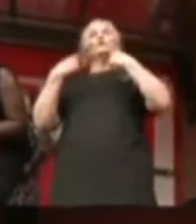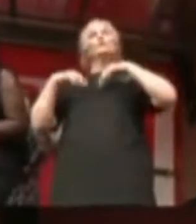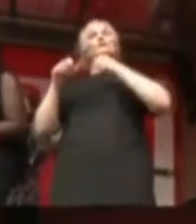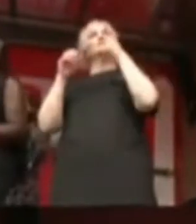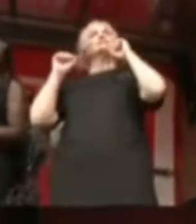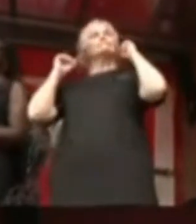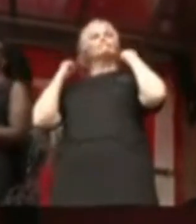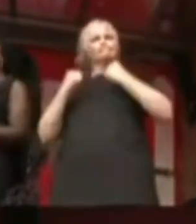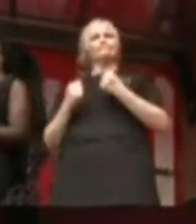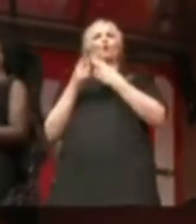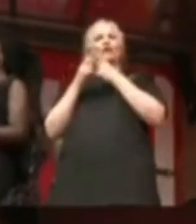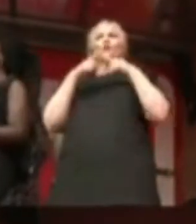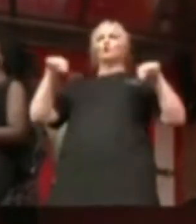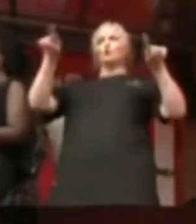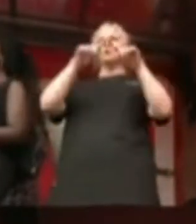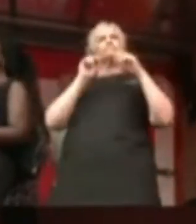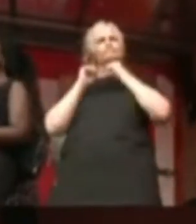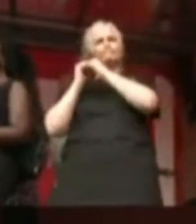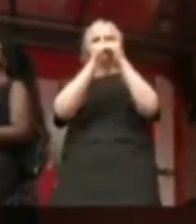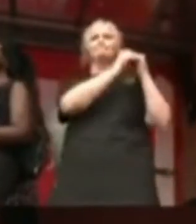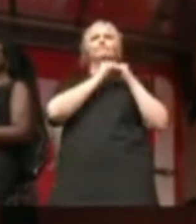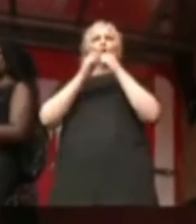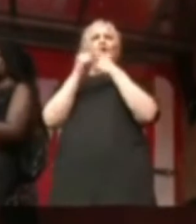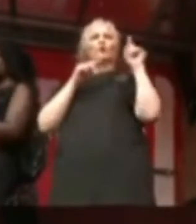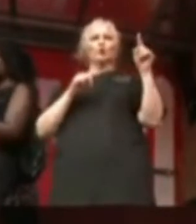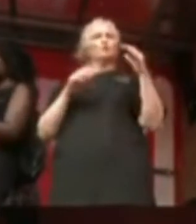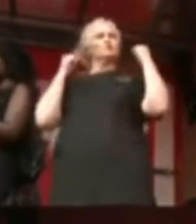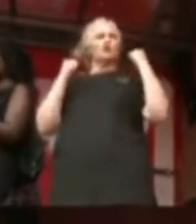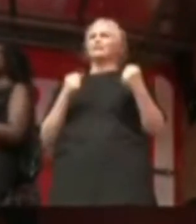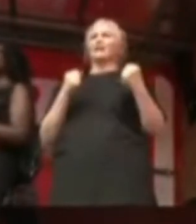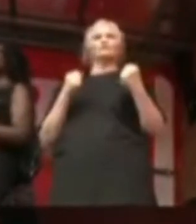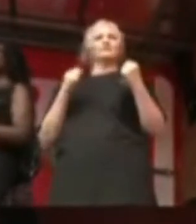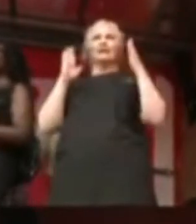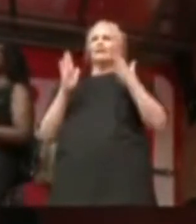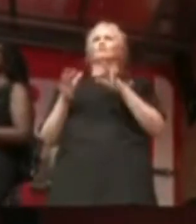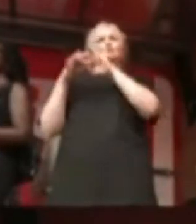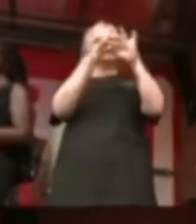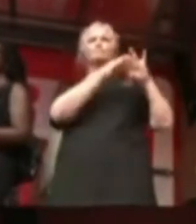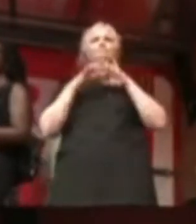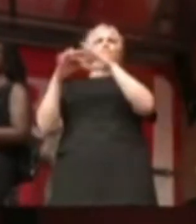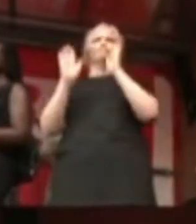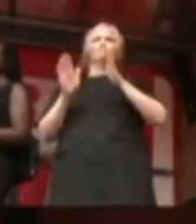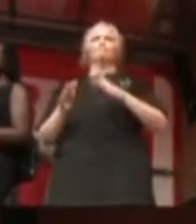you. Make no mistake, we stand with you. Solidarity.